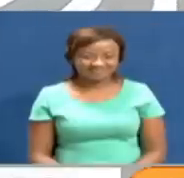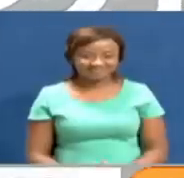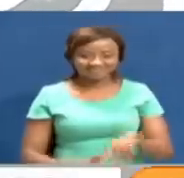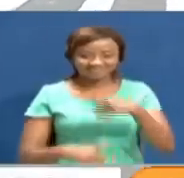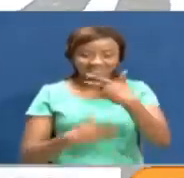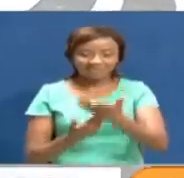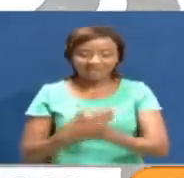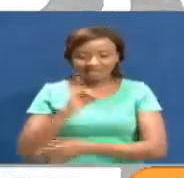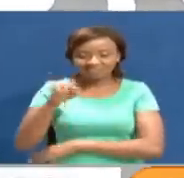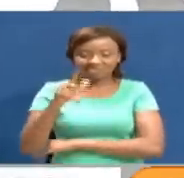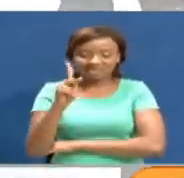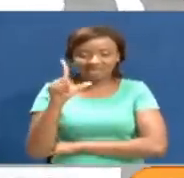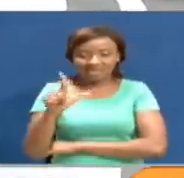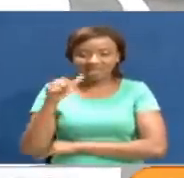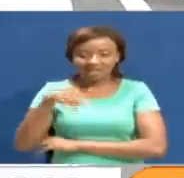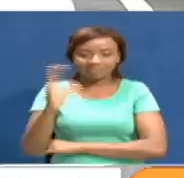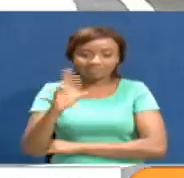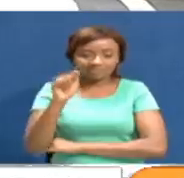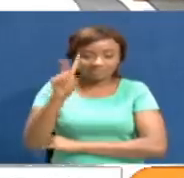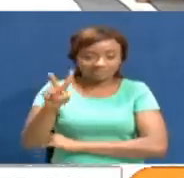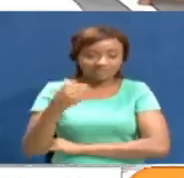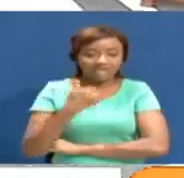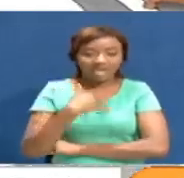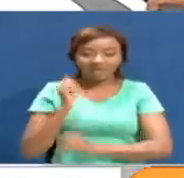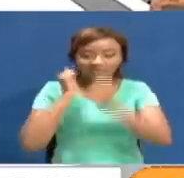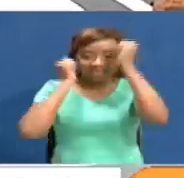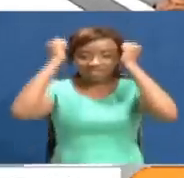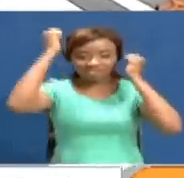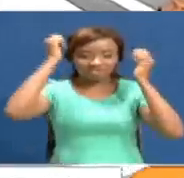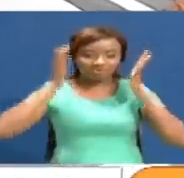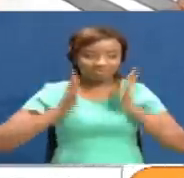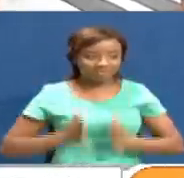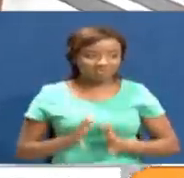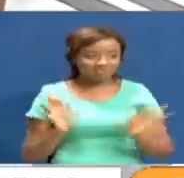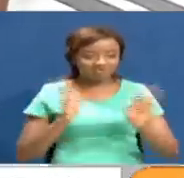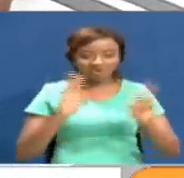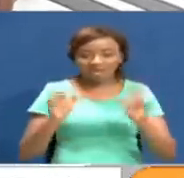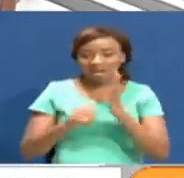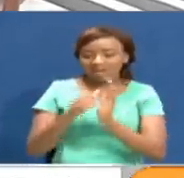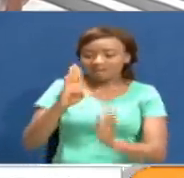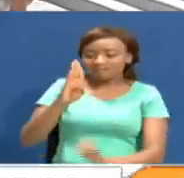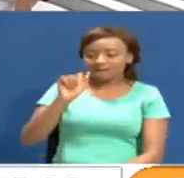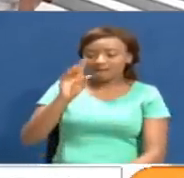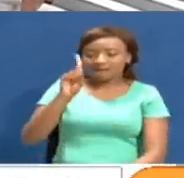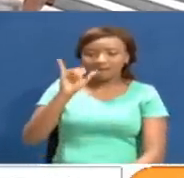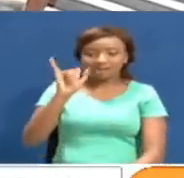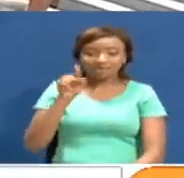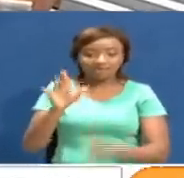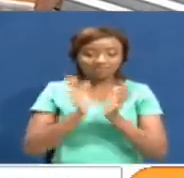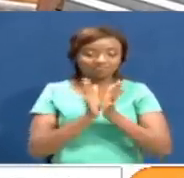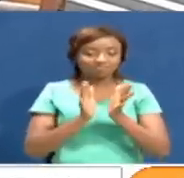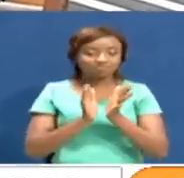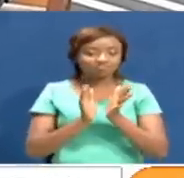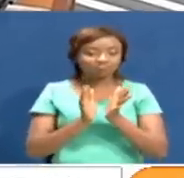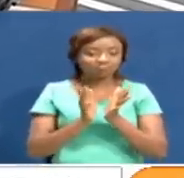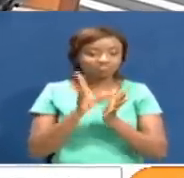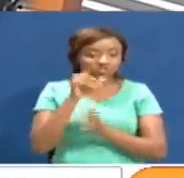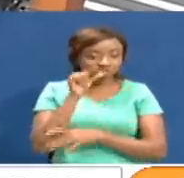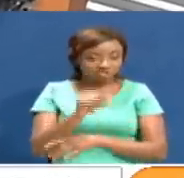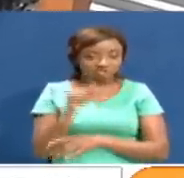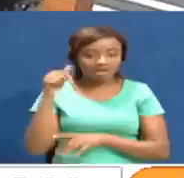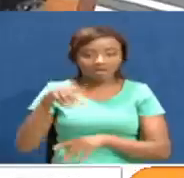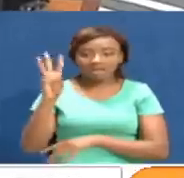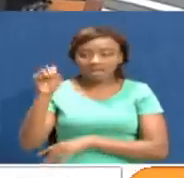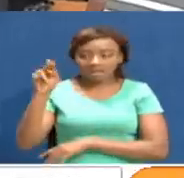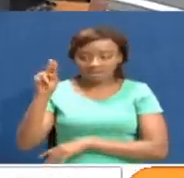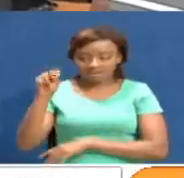Welcome back to Jeff Kuinange Live here at Citizen Television with the General himself, General Muhammad Badi. He's the Director General of the Nairobi